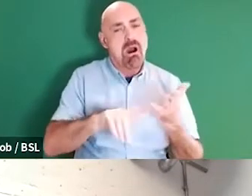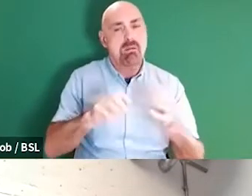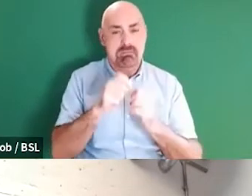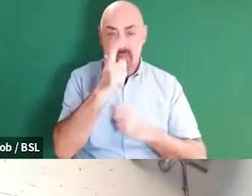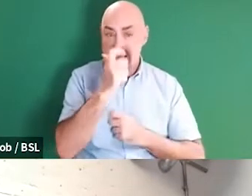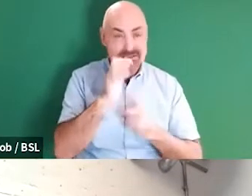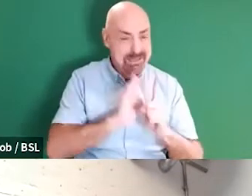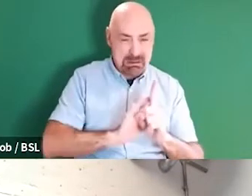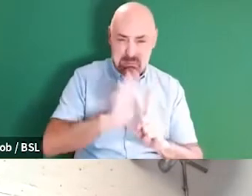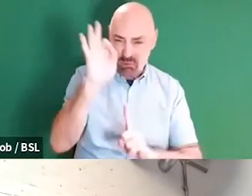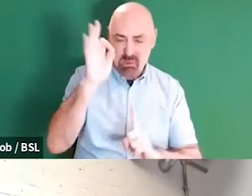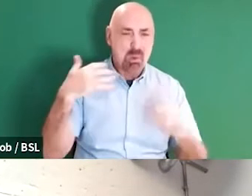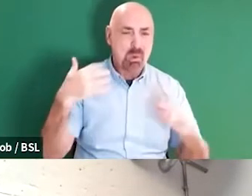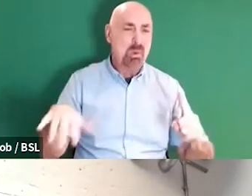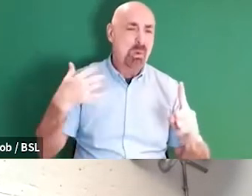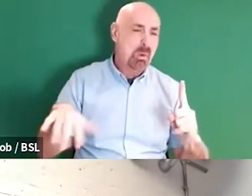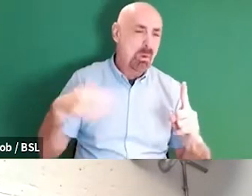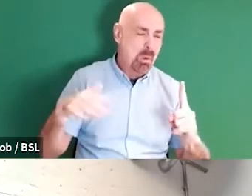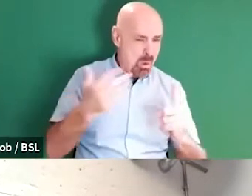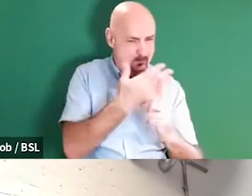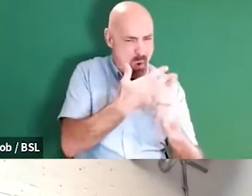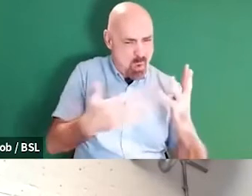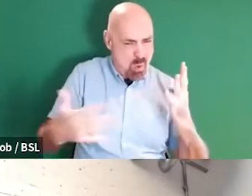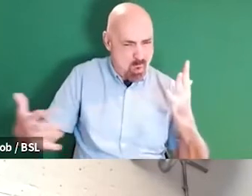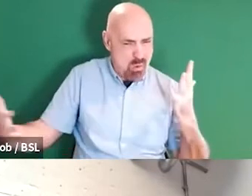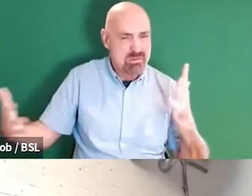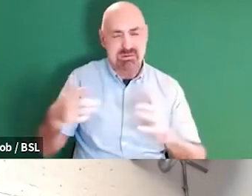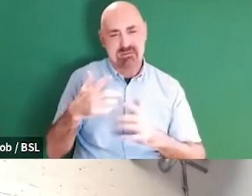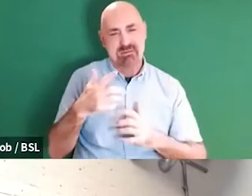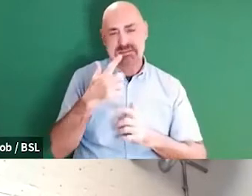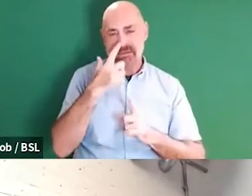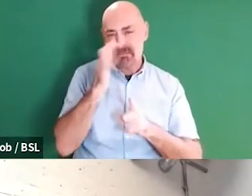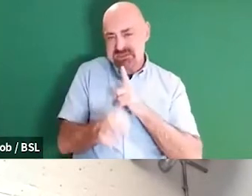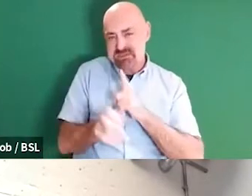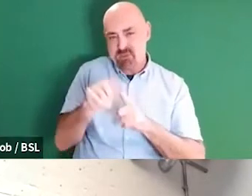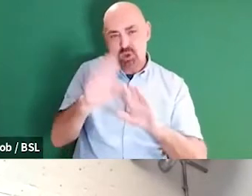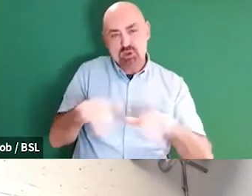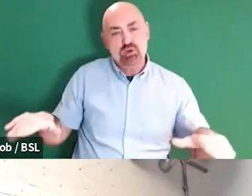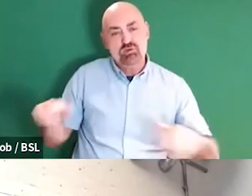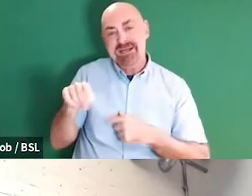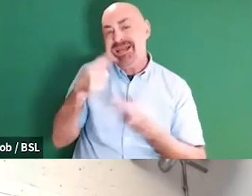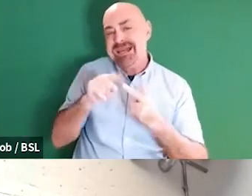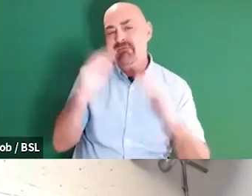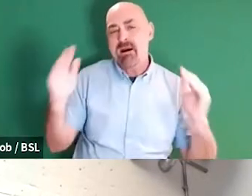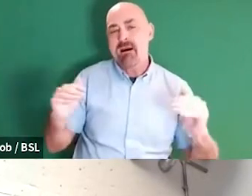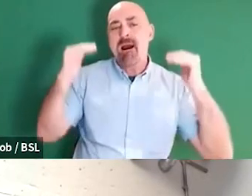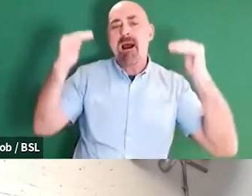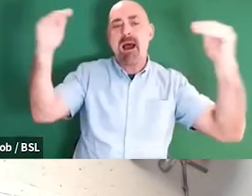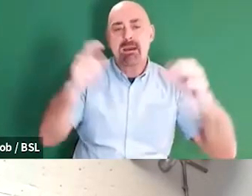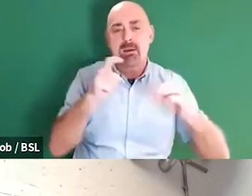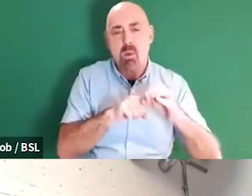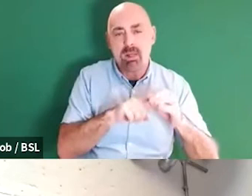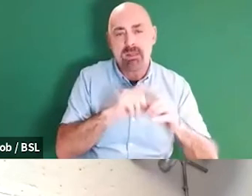an important set of crucial child outcomes. If they provide high quality, evidence-based